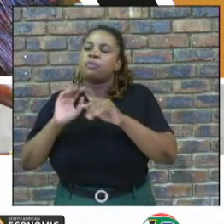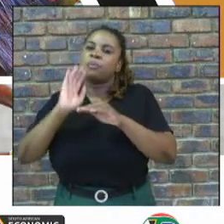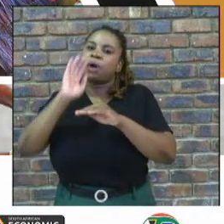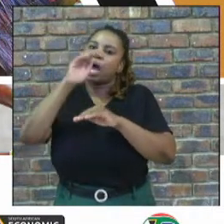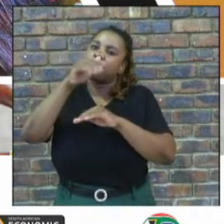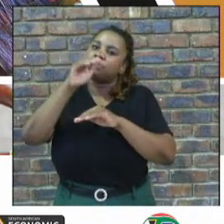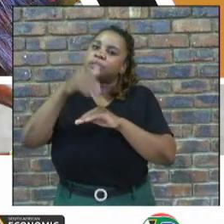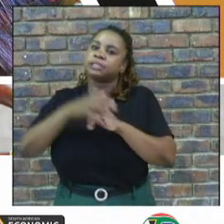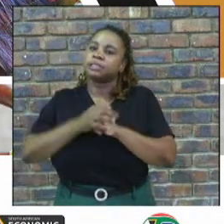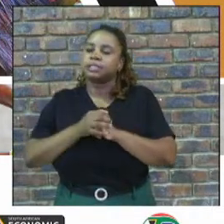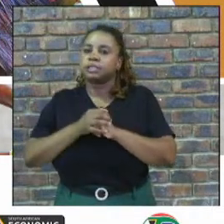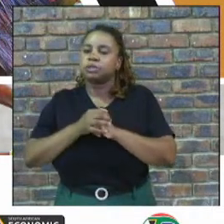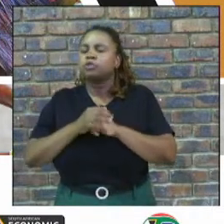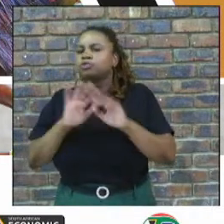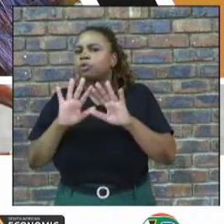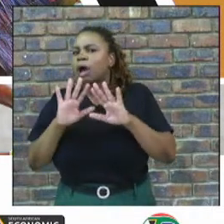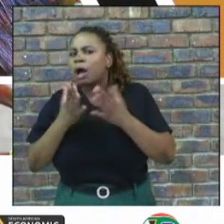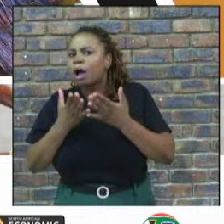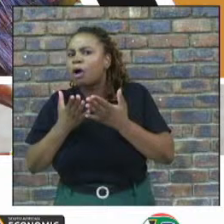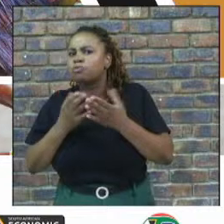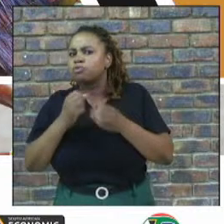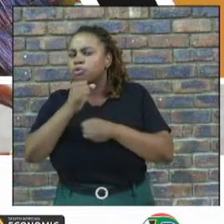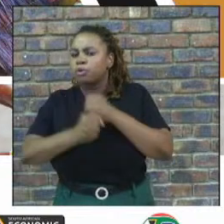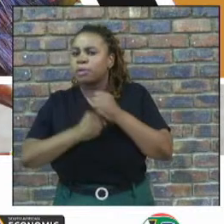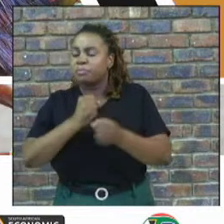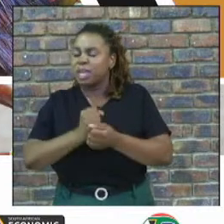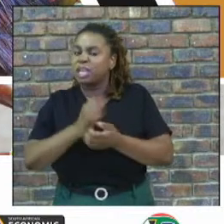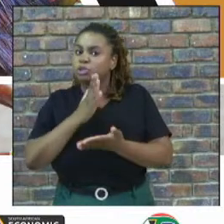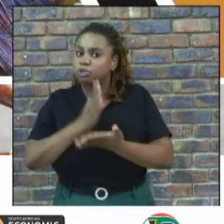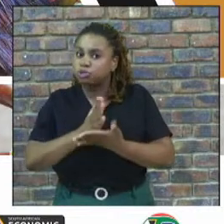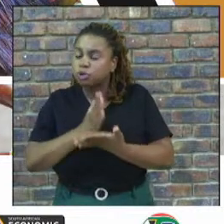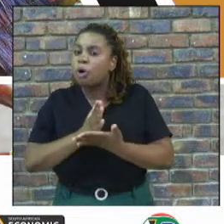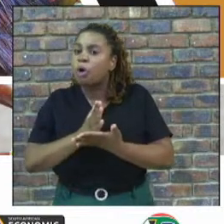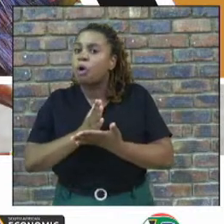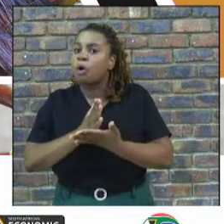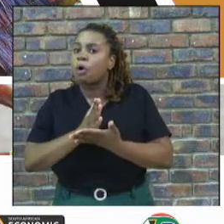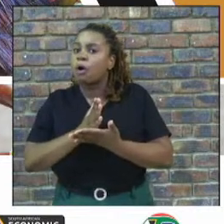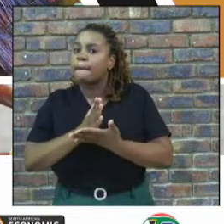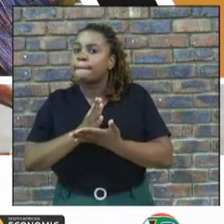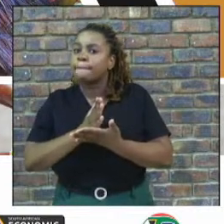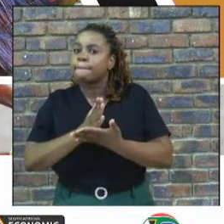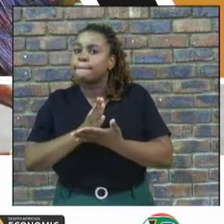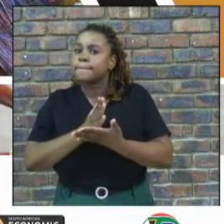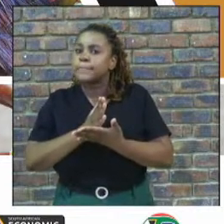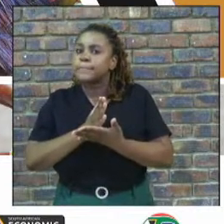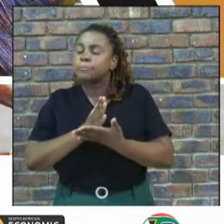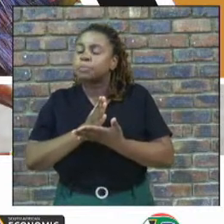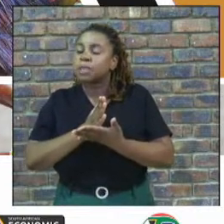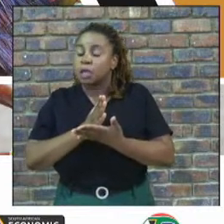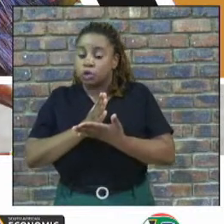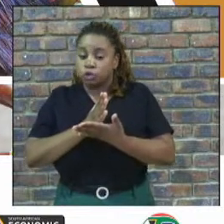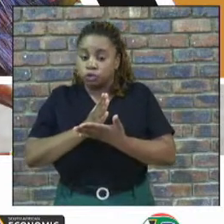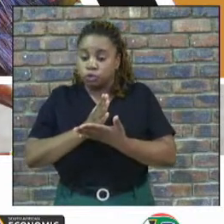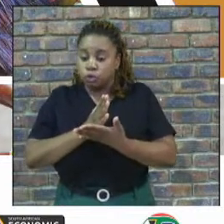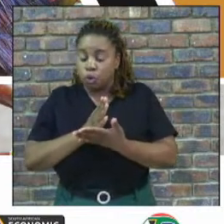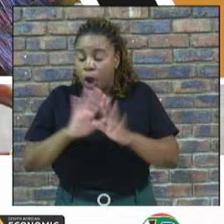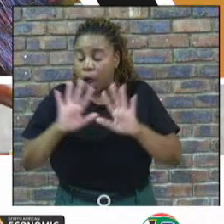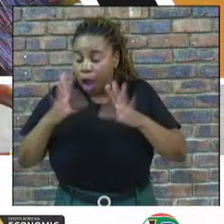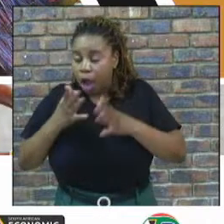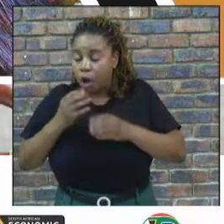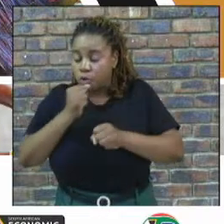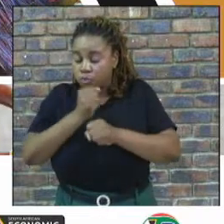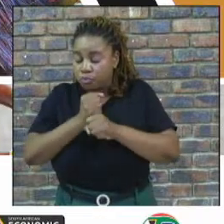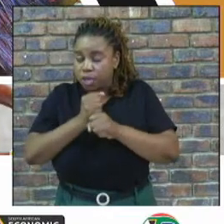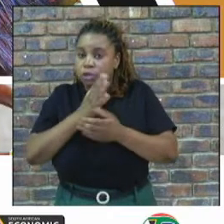are going to ensure that black people or South Africans benefit in this sector, we ensure